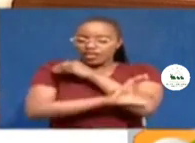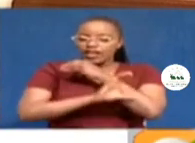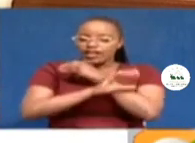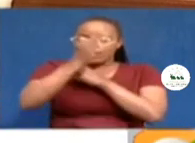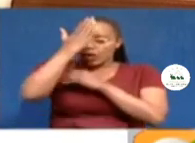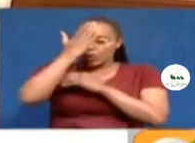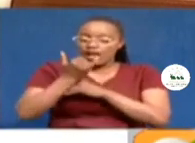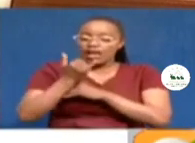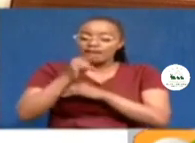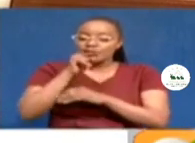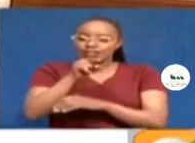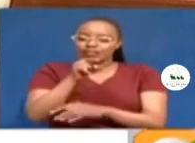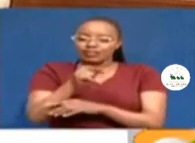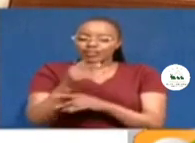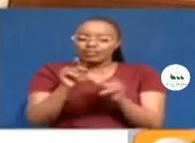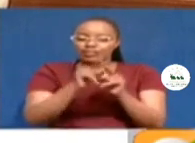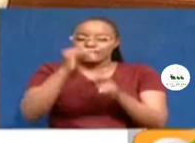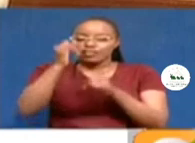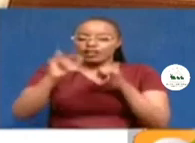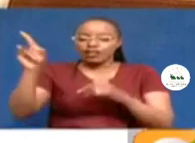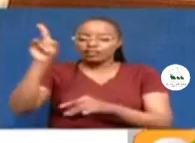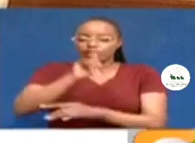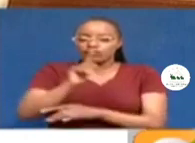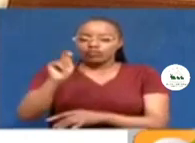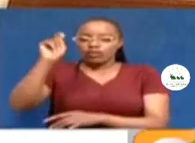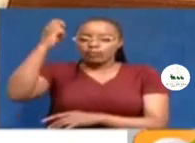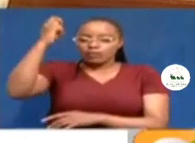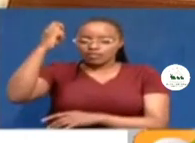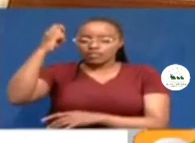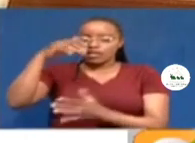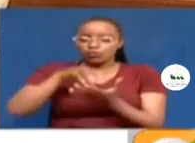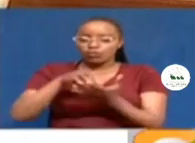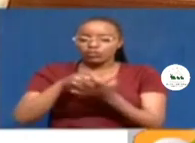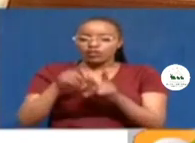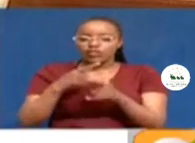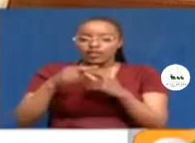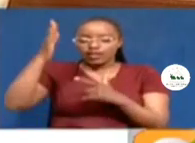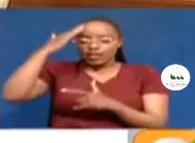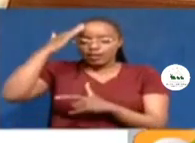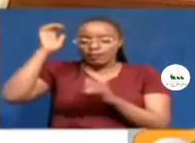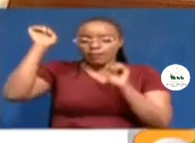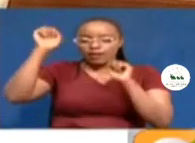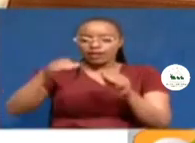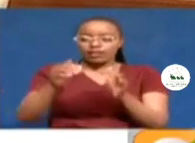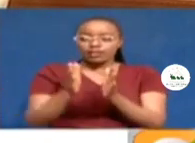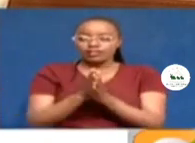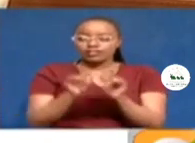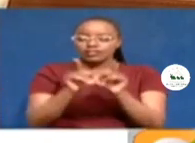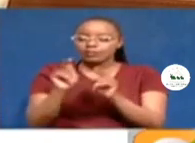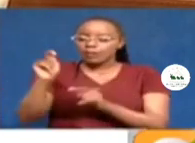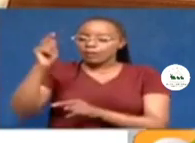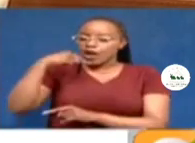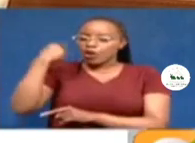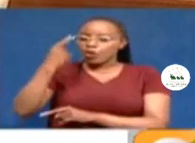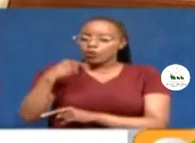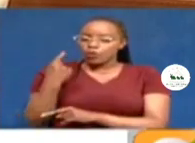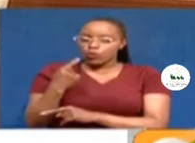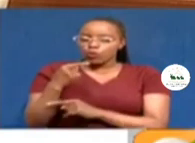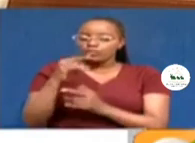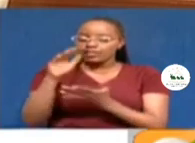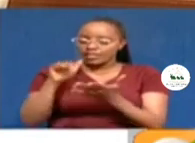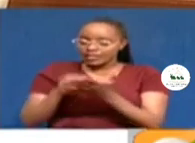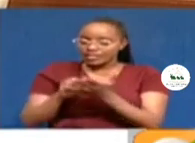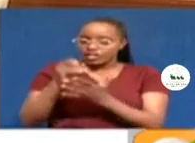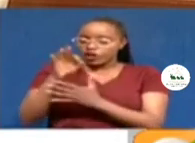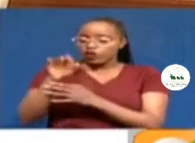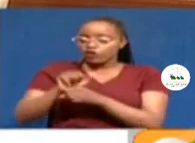so that in these last days of his presidency, he is remembered as a president who, in the midst